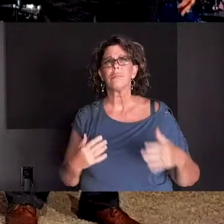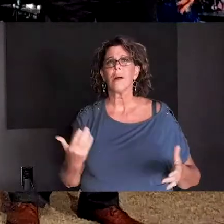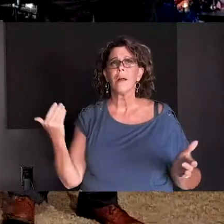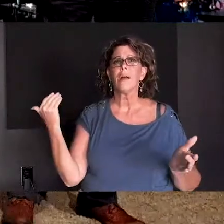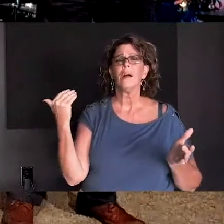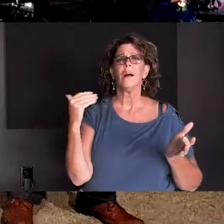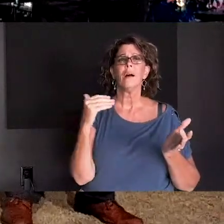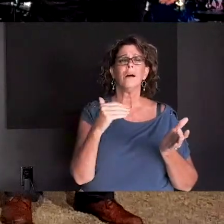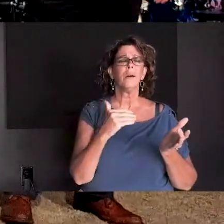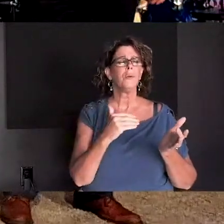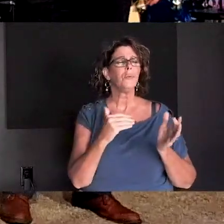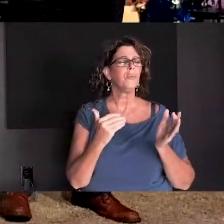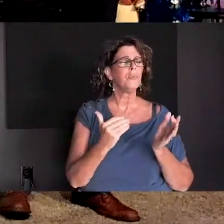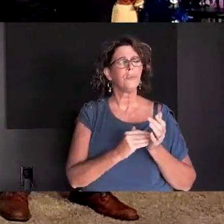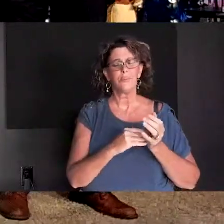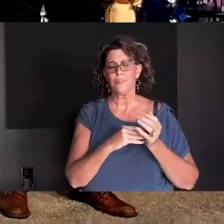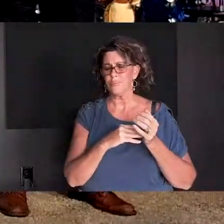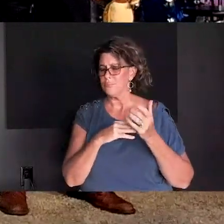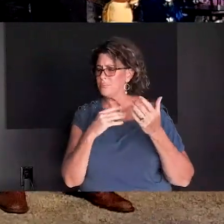oh,